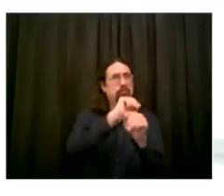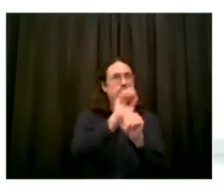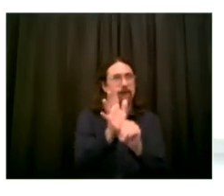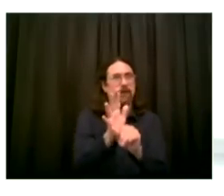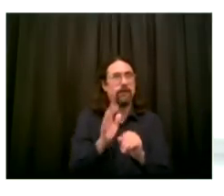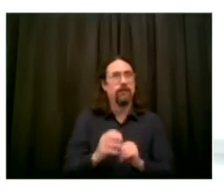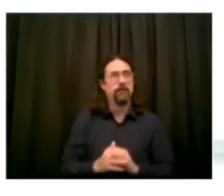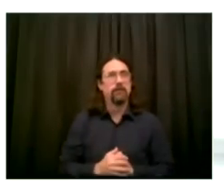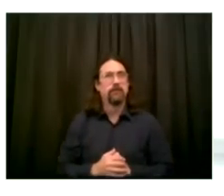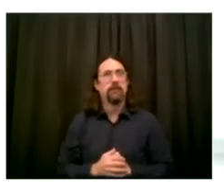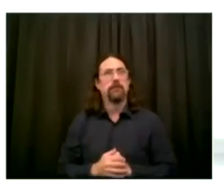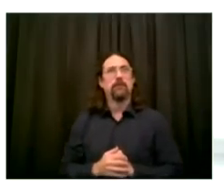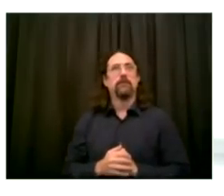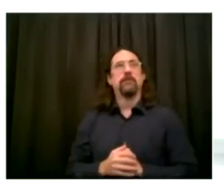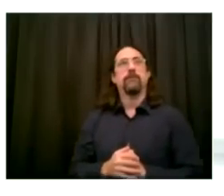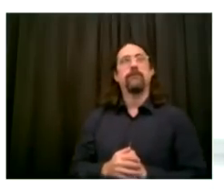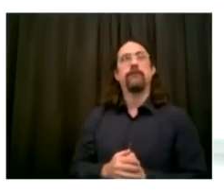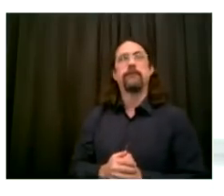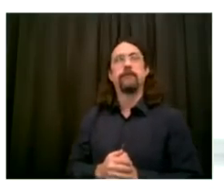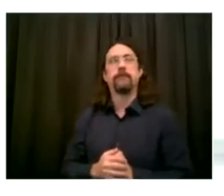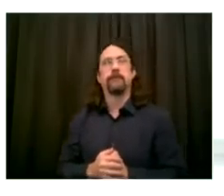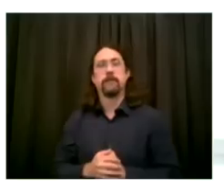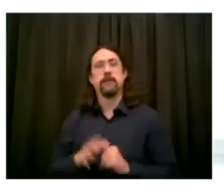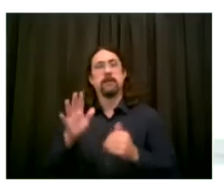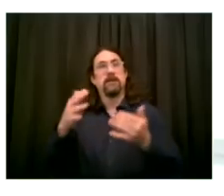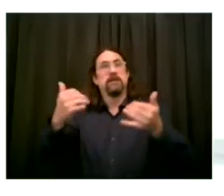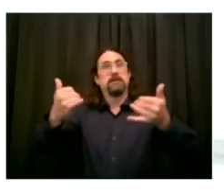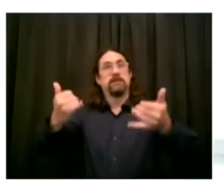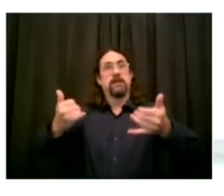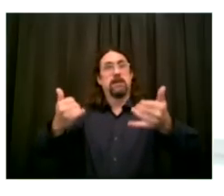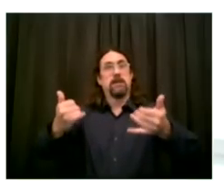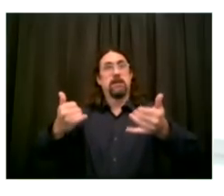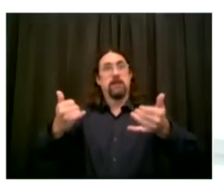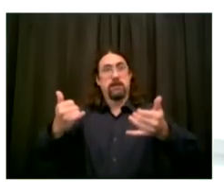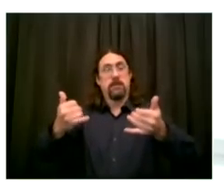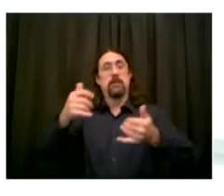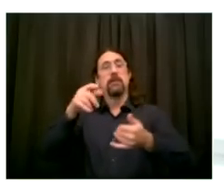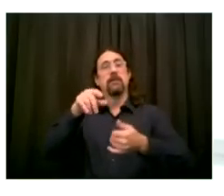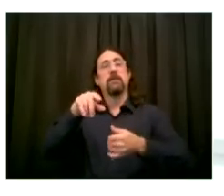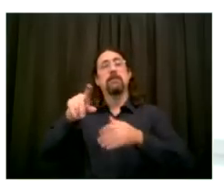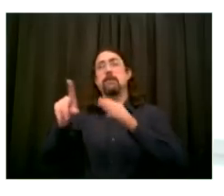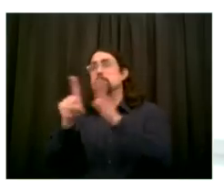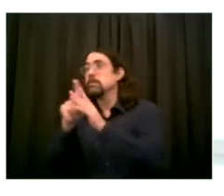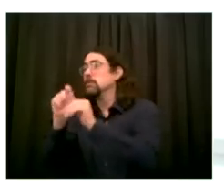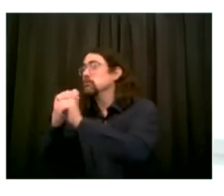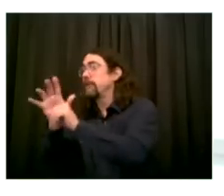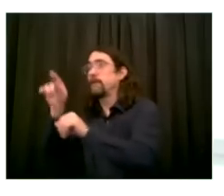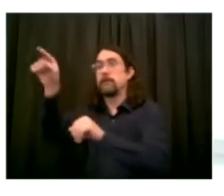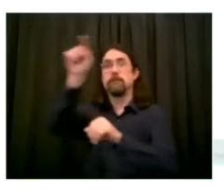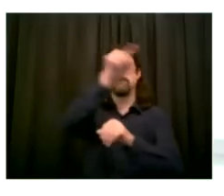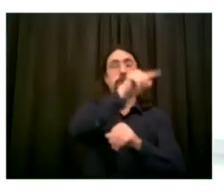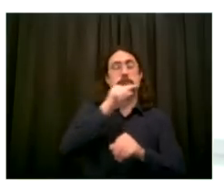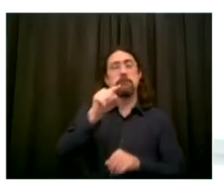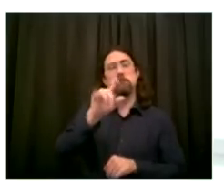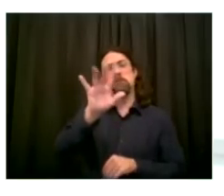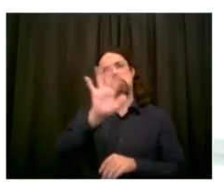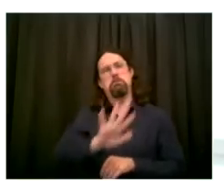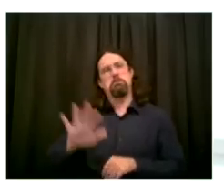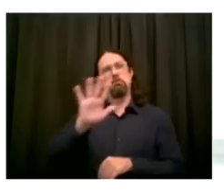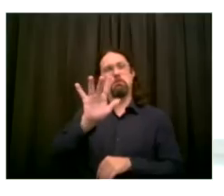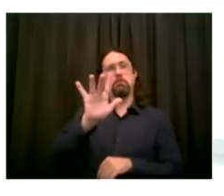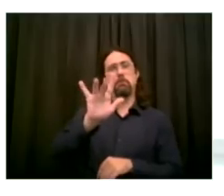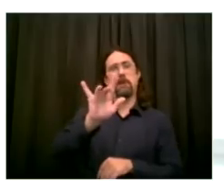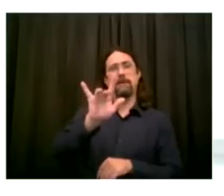concern. And so that represents what's happening with the citywide numbers as a whole. I'll say each indicator tells